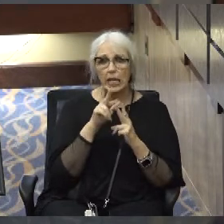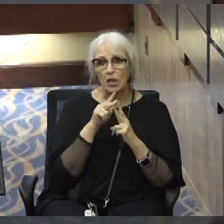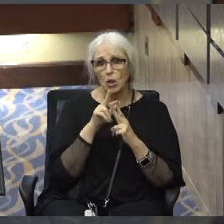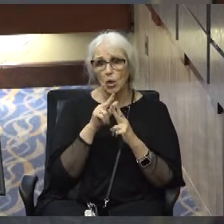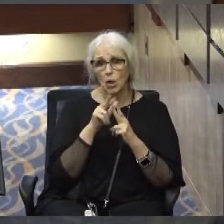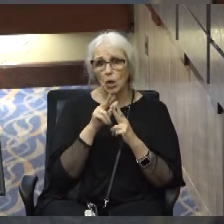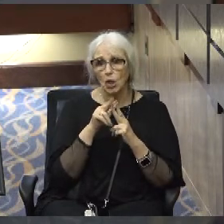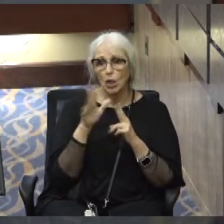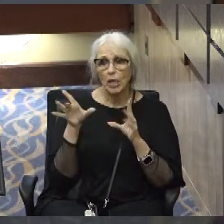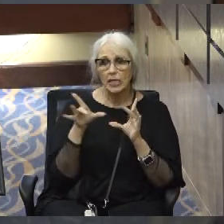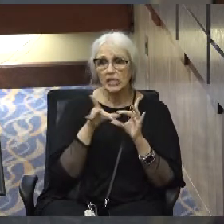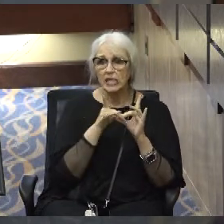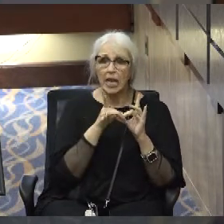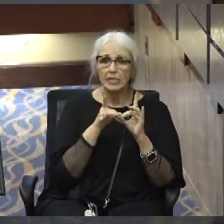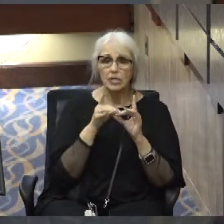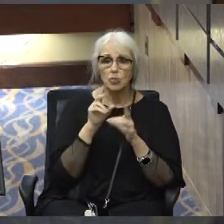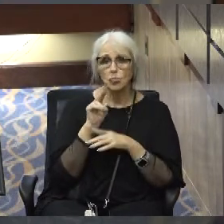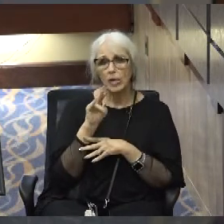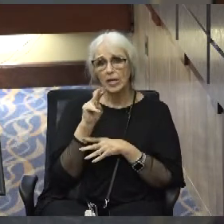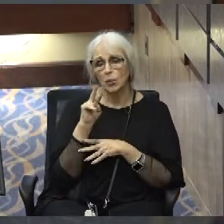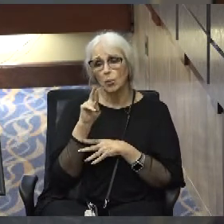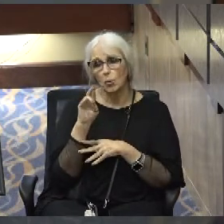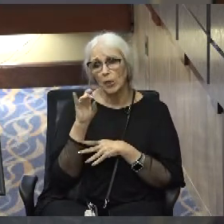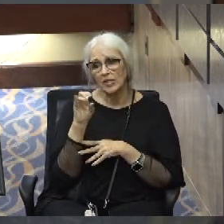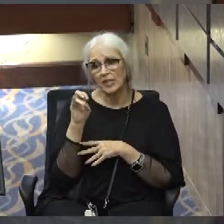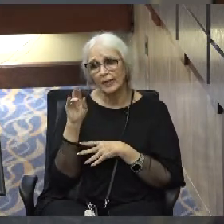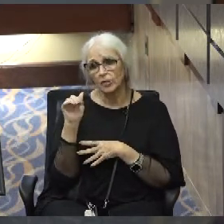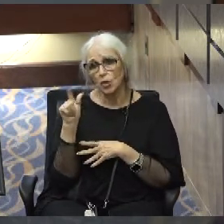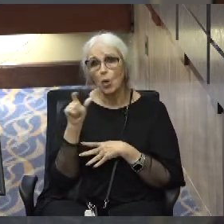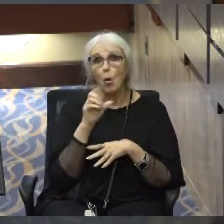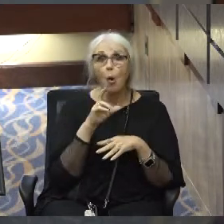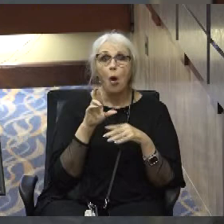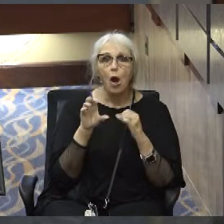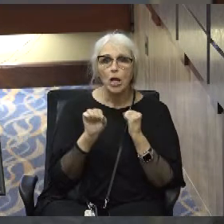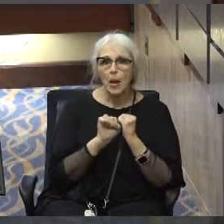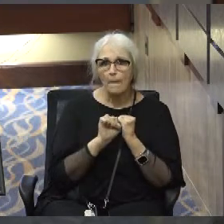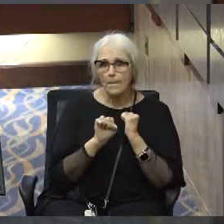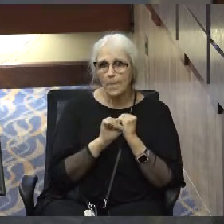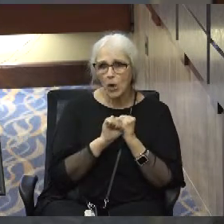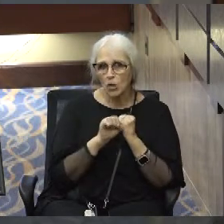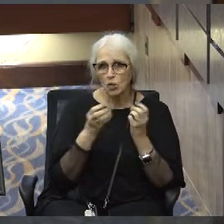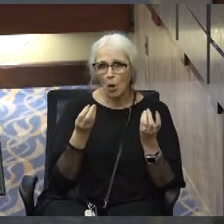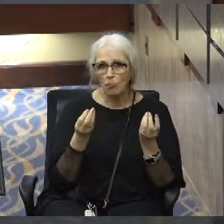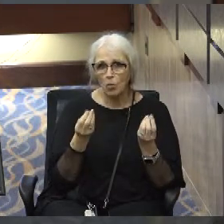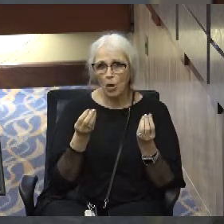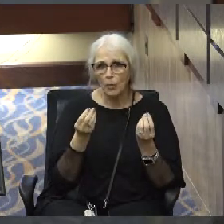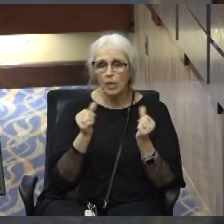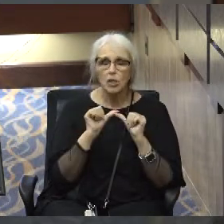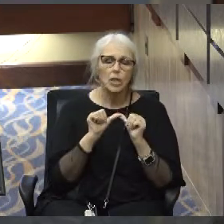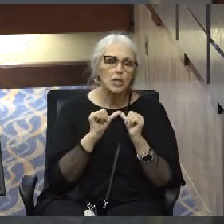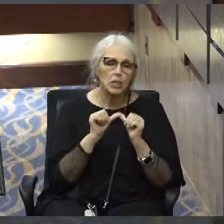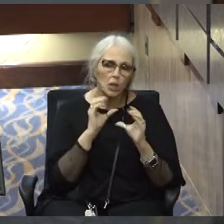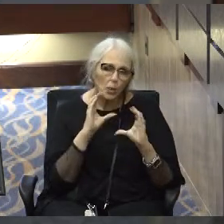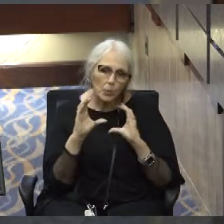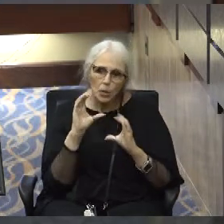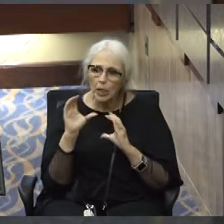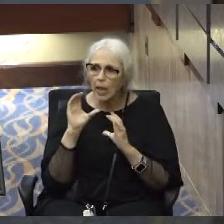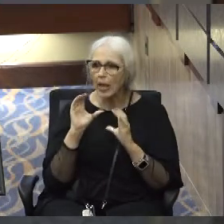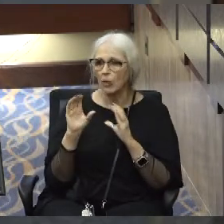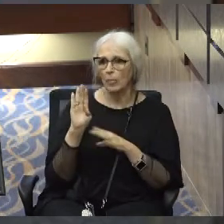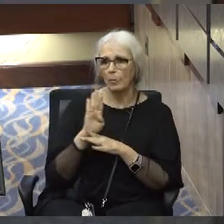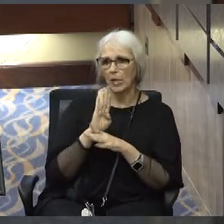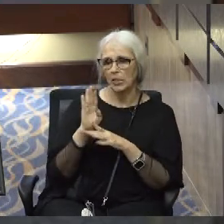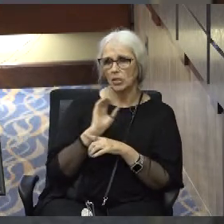either adjacent to residential properties, but more so adjacent to commercial properties, is that there's consistent communication with those business owners,